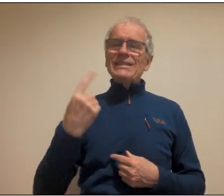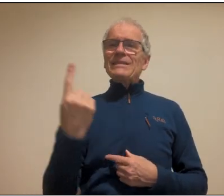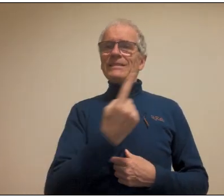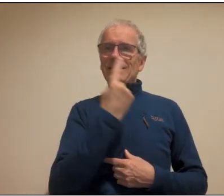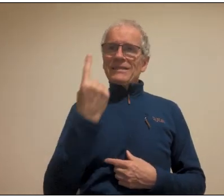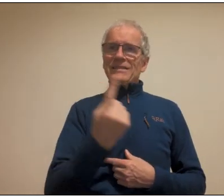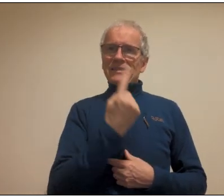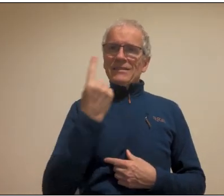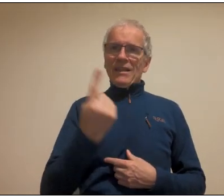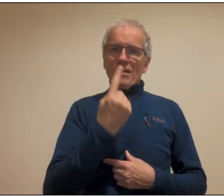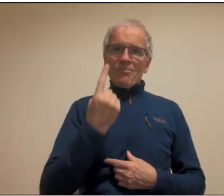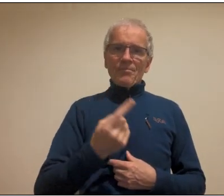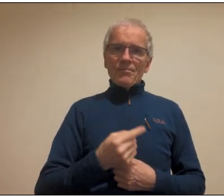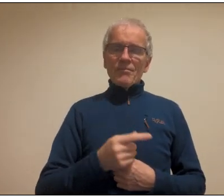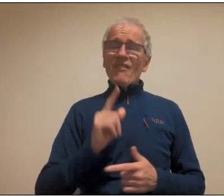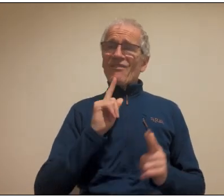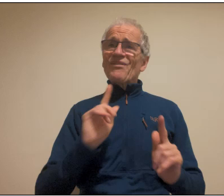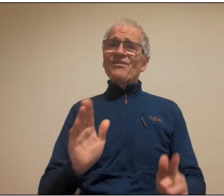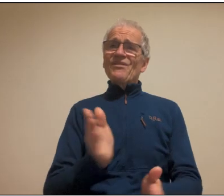dizziness, fainting,